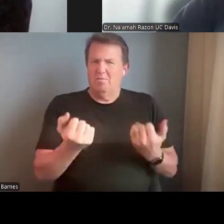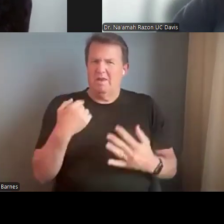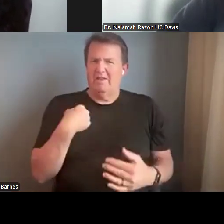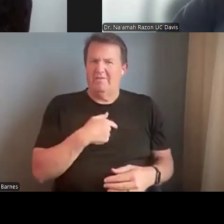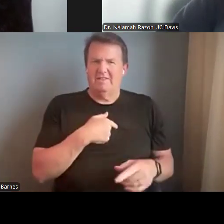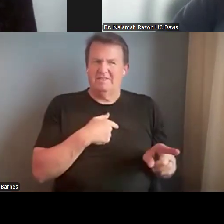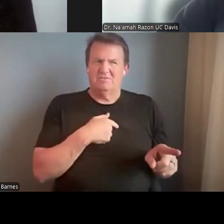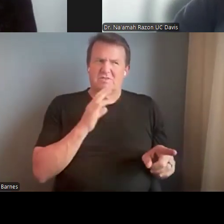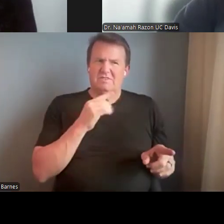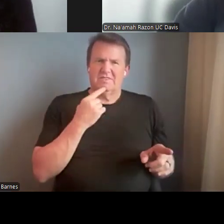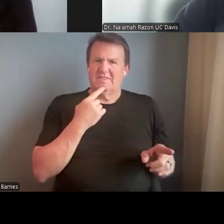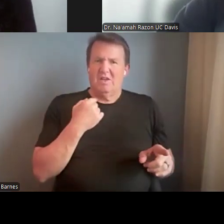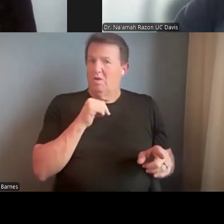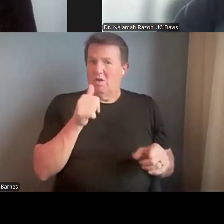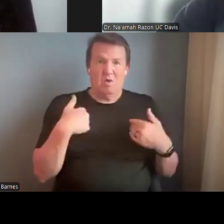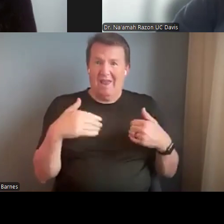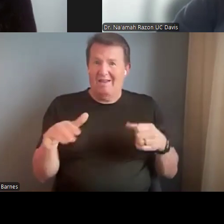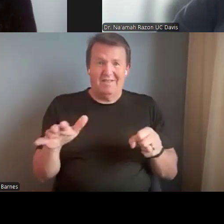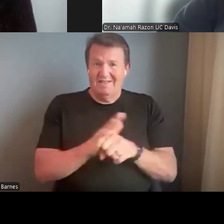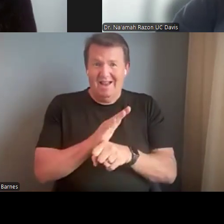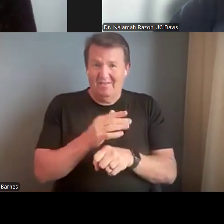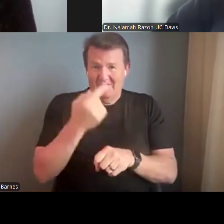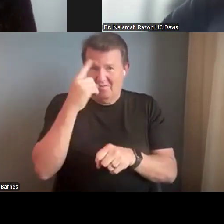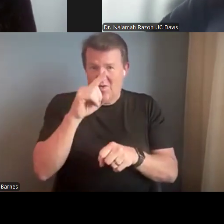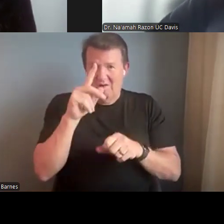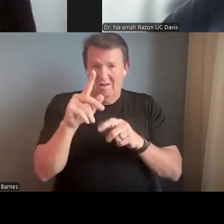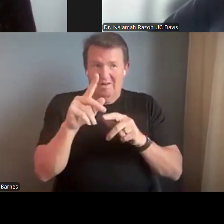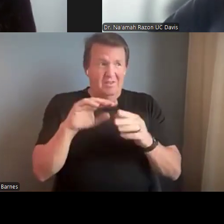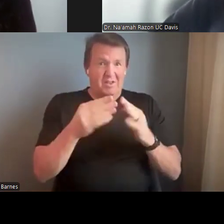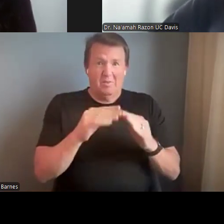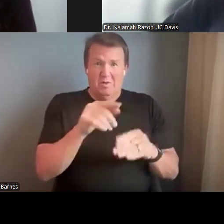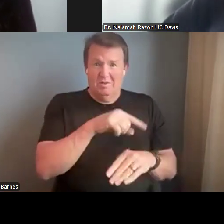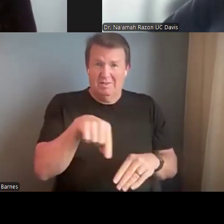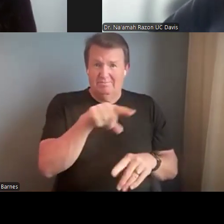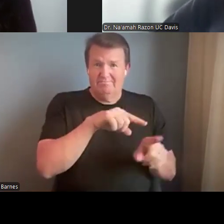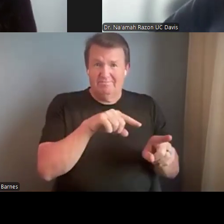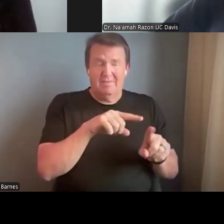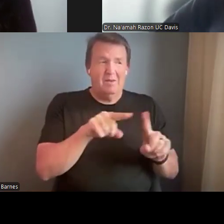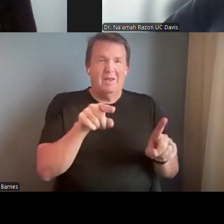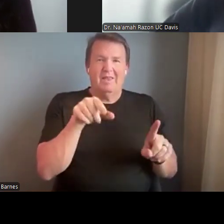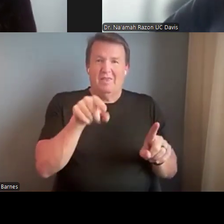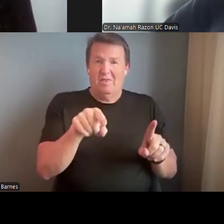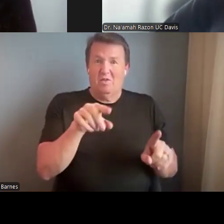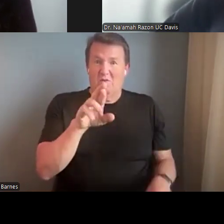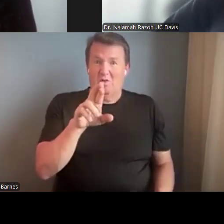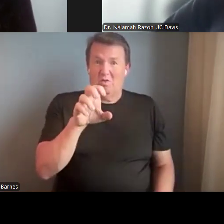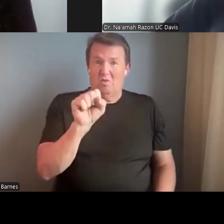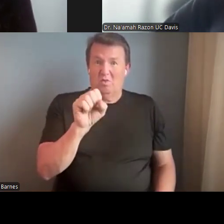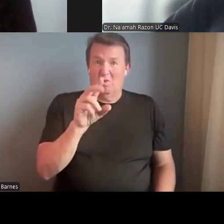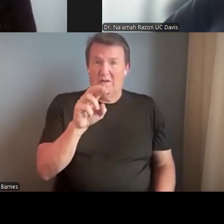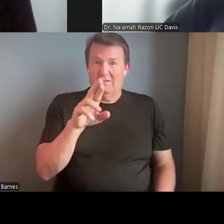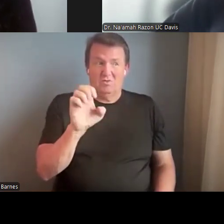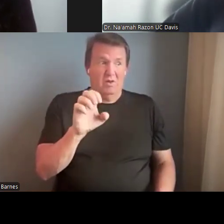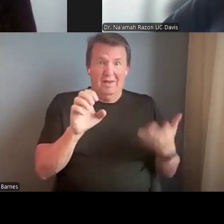insufficient services and resources for the communities that you're looking at. But those resources are out there, right? Like through the Older